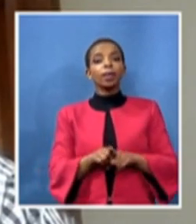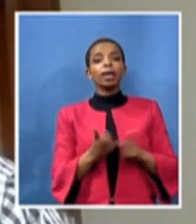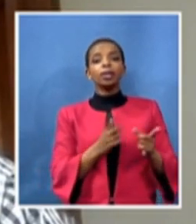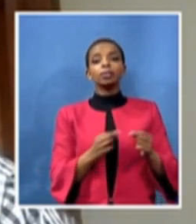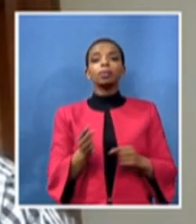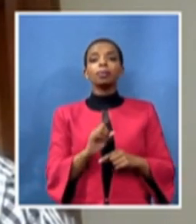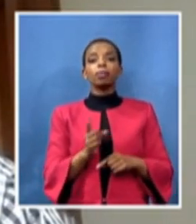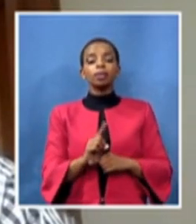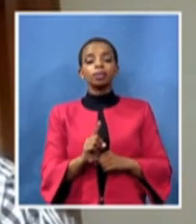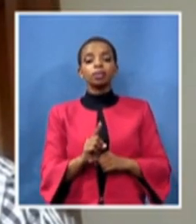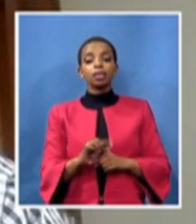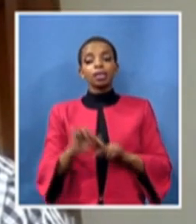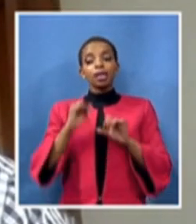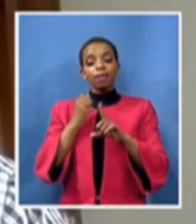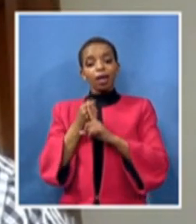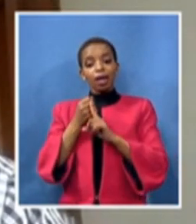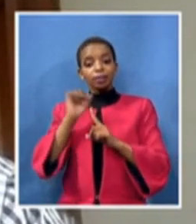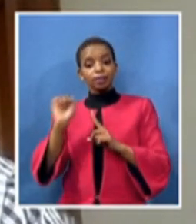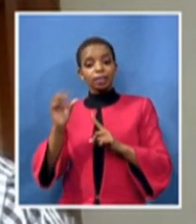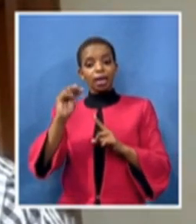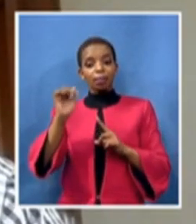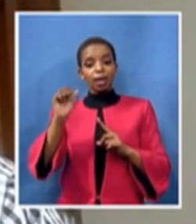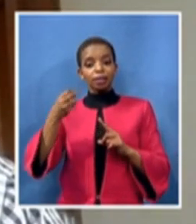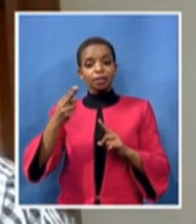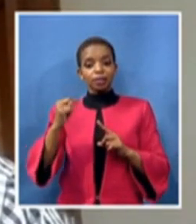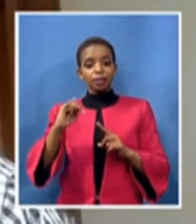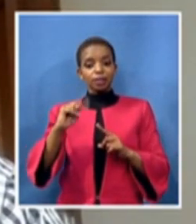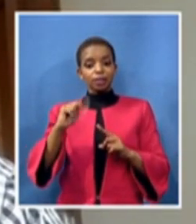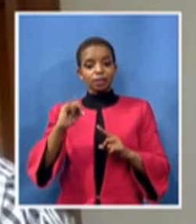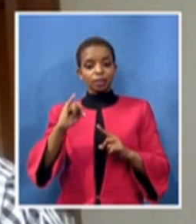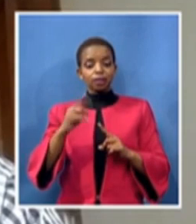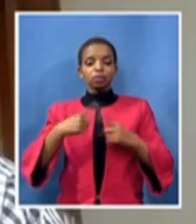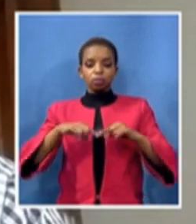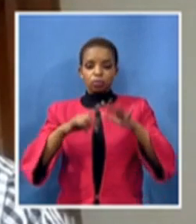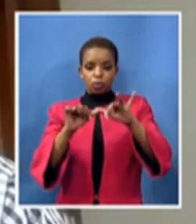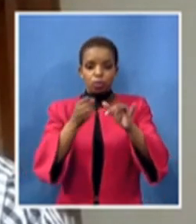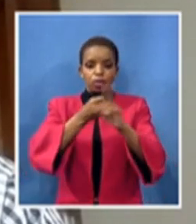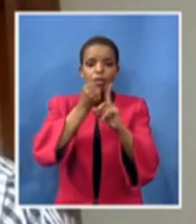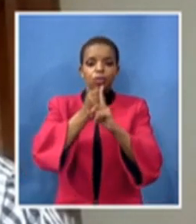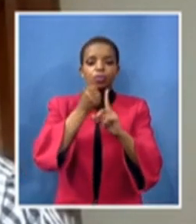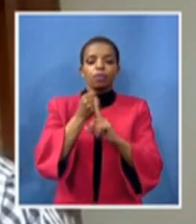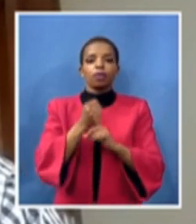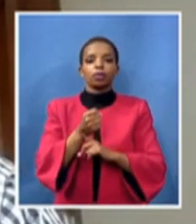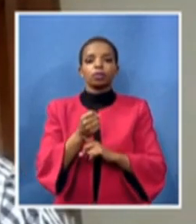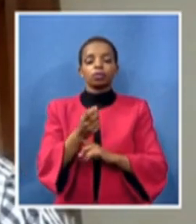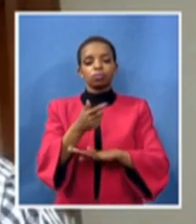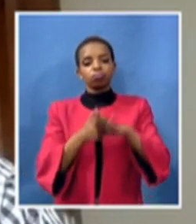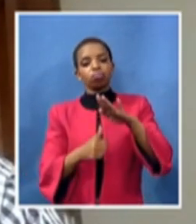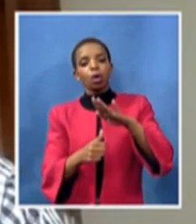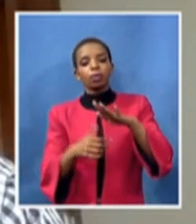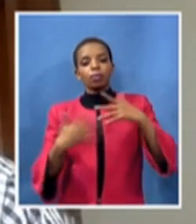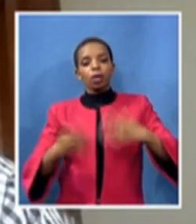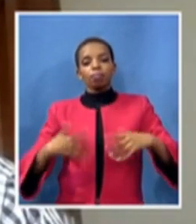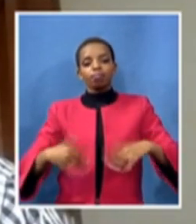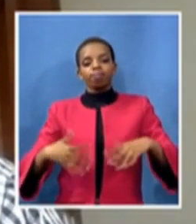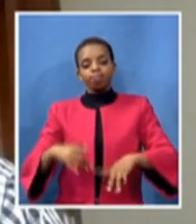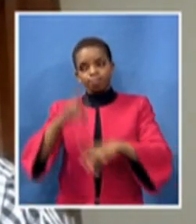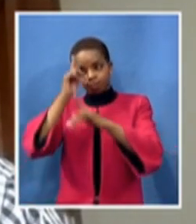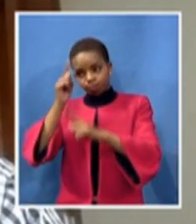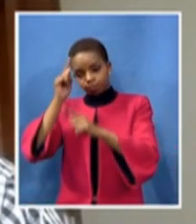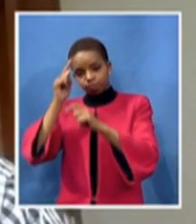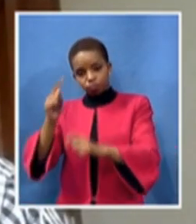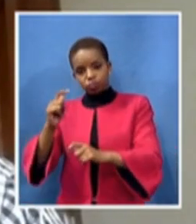gender-based violence. Honorable Minister Lamola, our hopes and aspirations